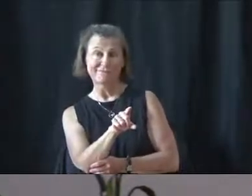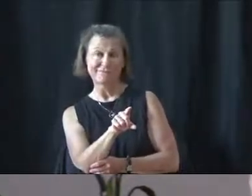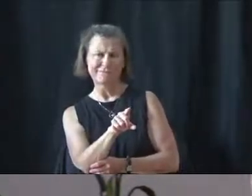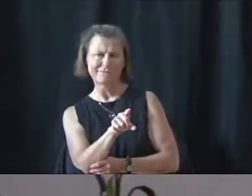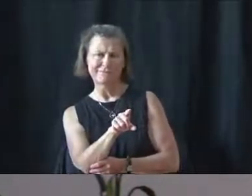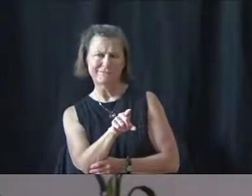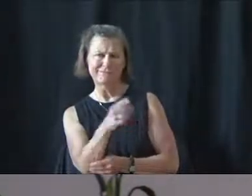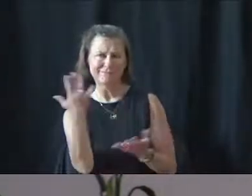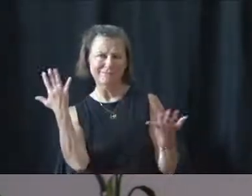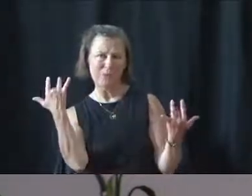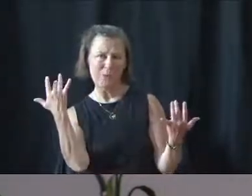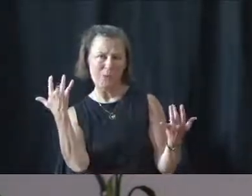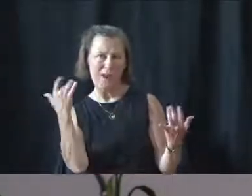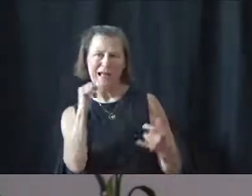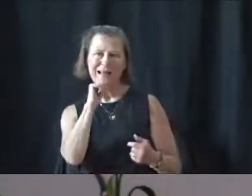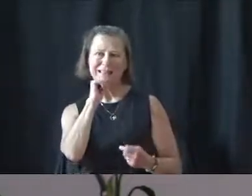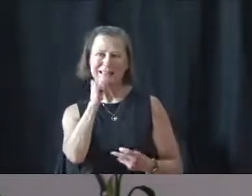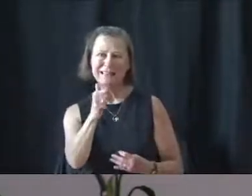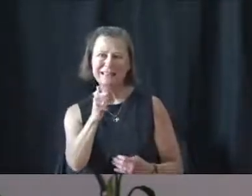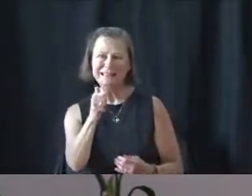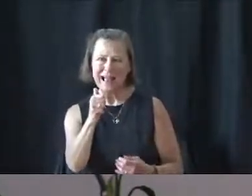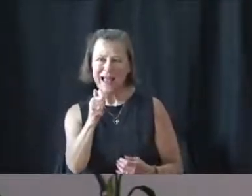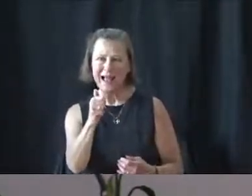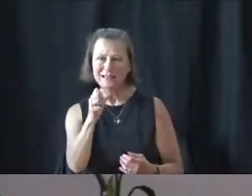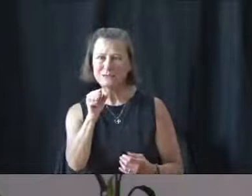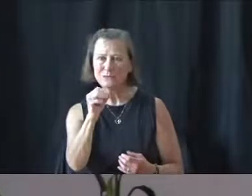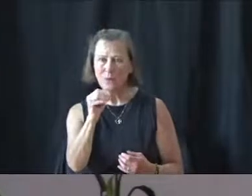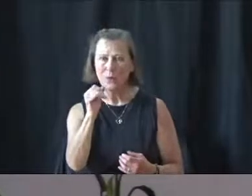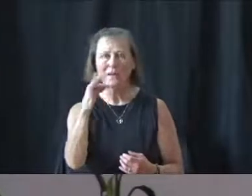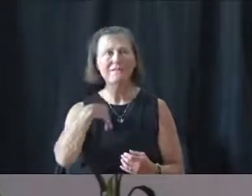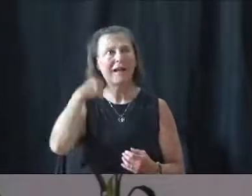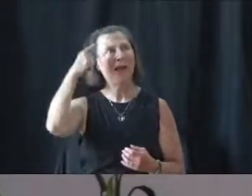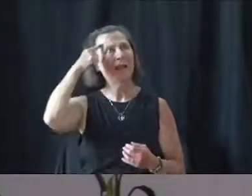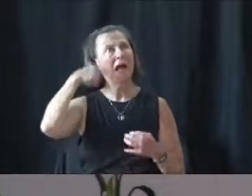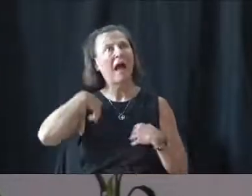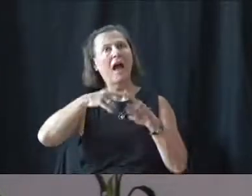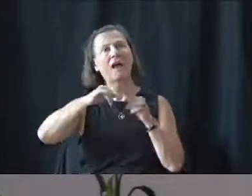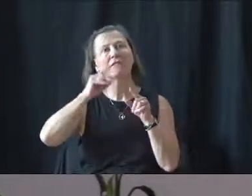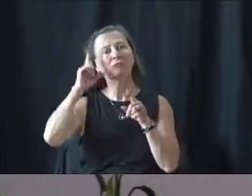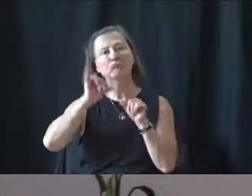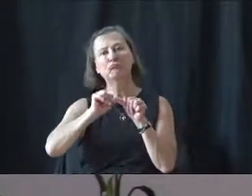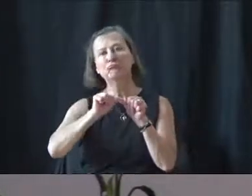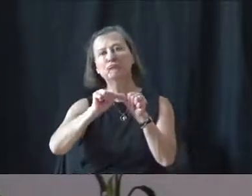Why is it not so when I think I have more than a week to live?